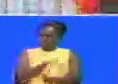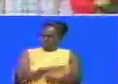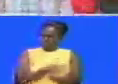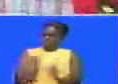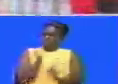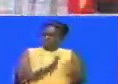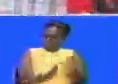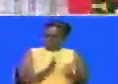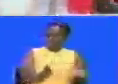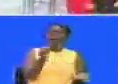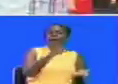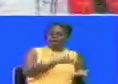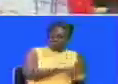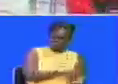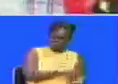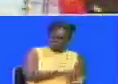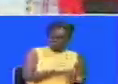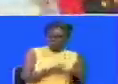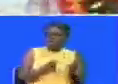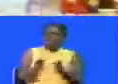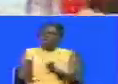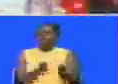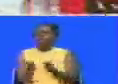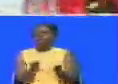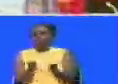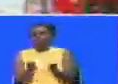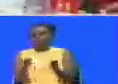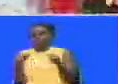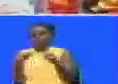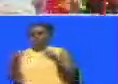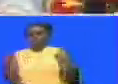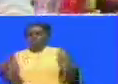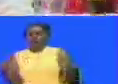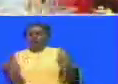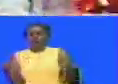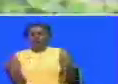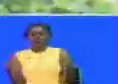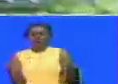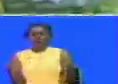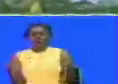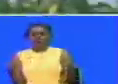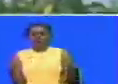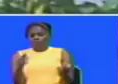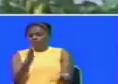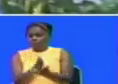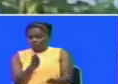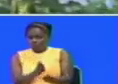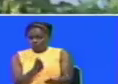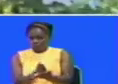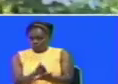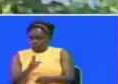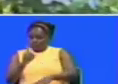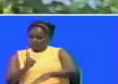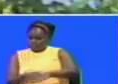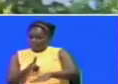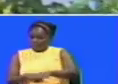board and craft a counter-strategy to tame the now reloaded opposition. Of course, when it comes